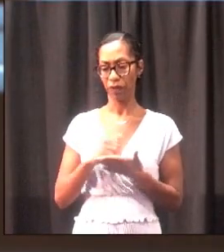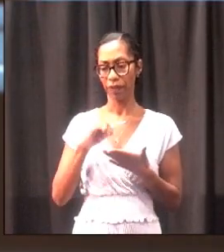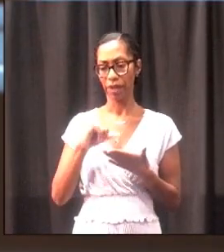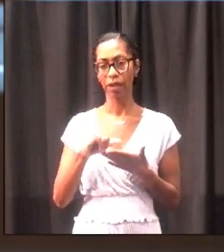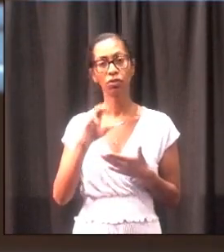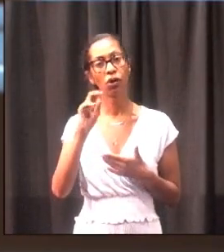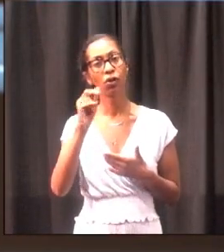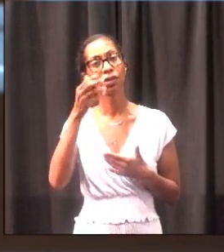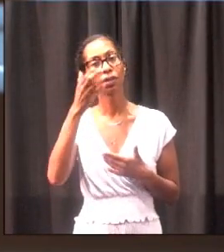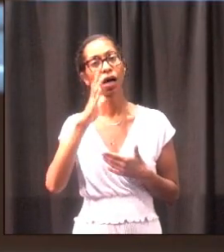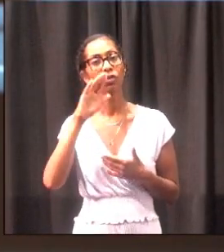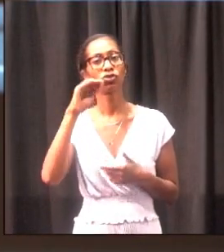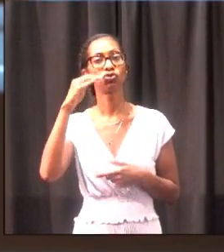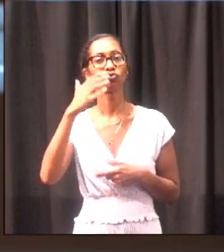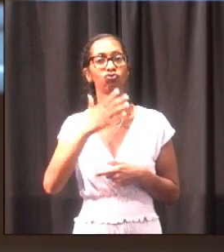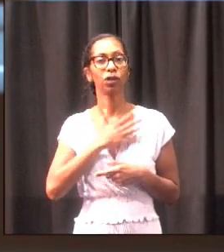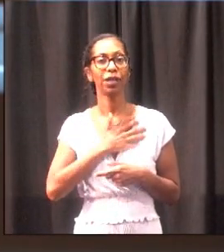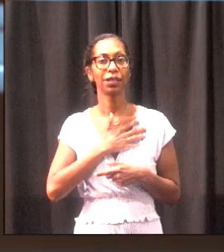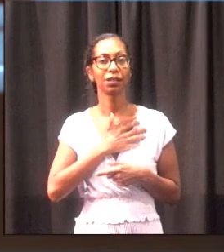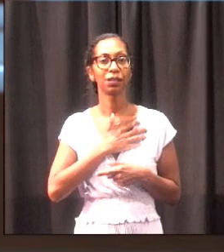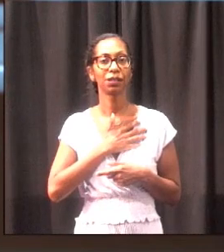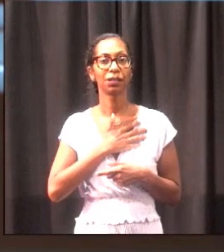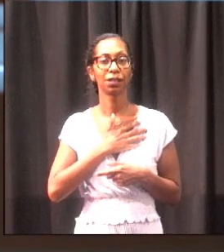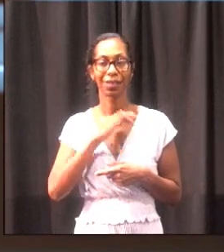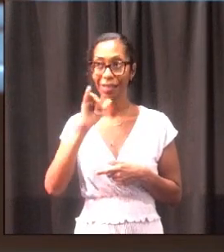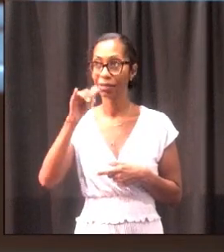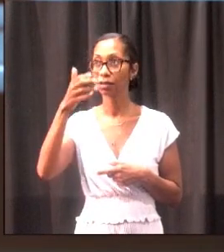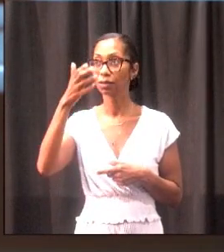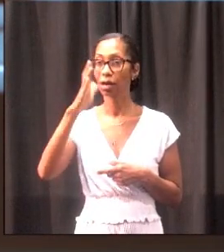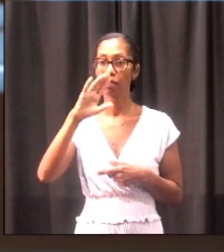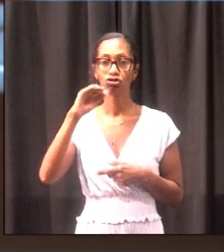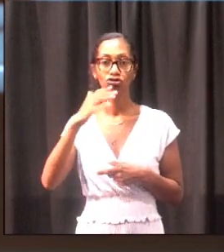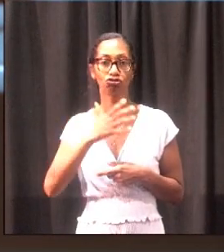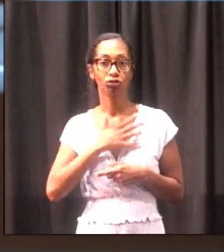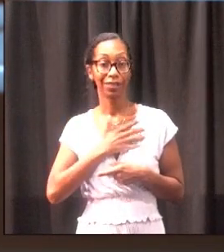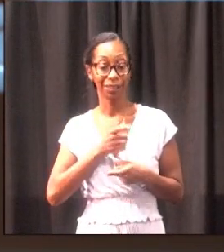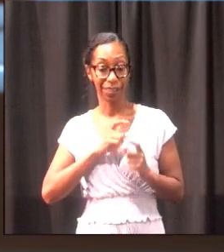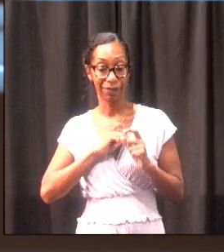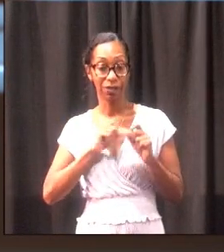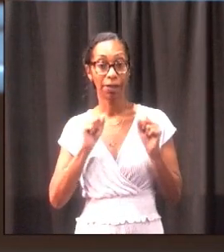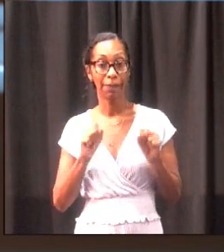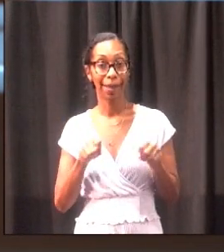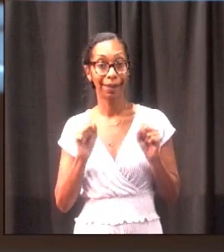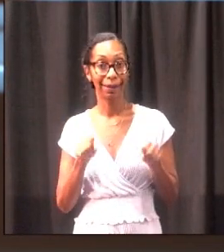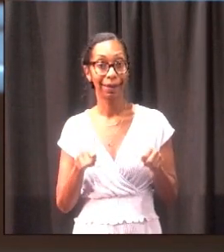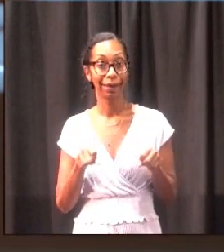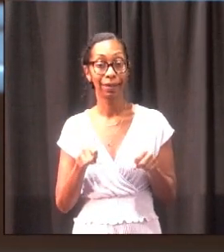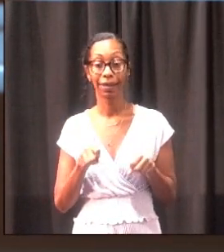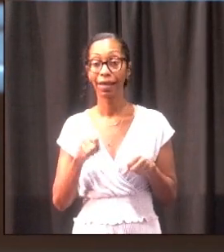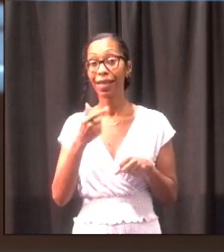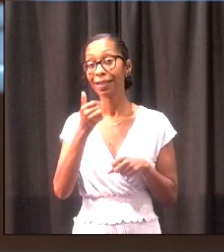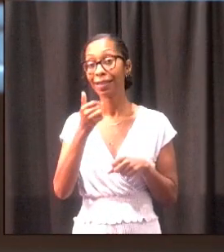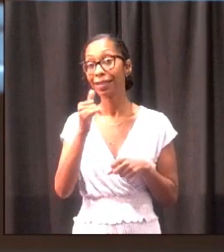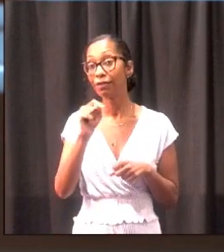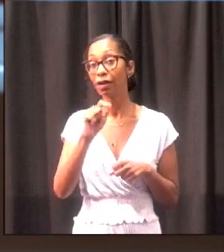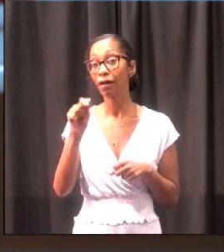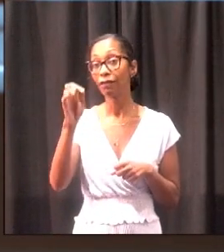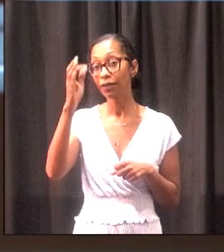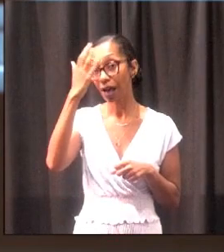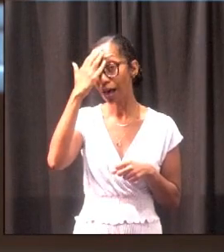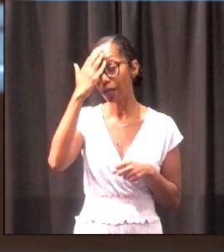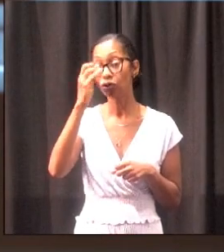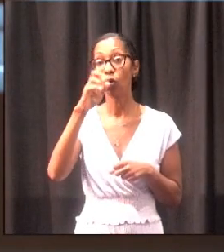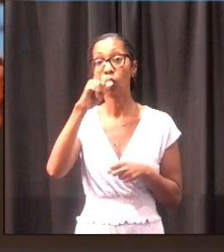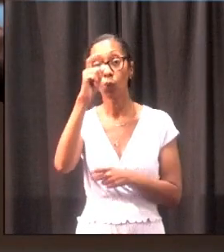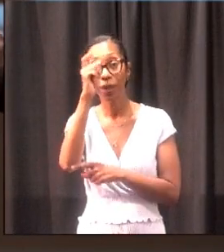grace of God that gives us the ability to have the gifts that we have, the gifts of knowledge, the gifts of wisdom.